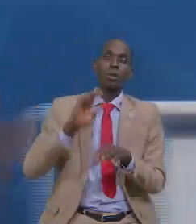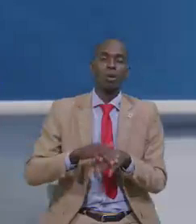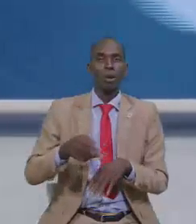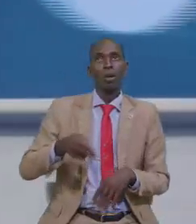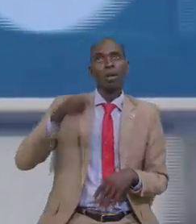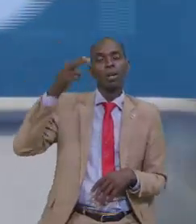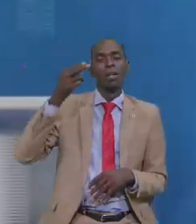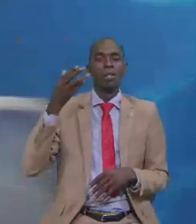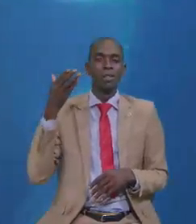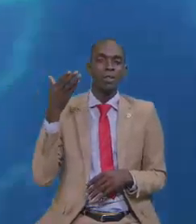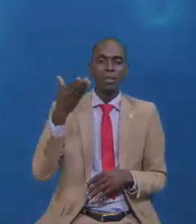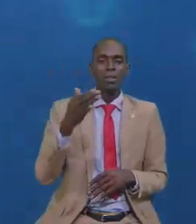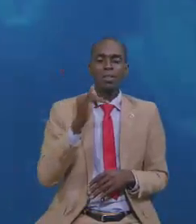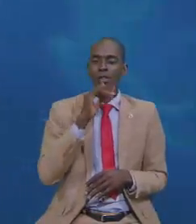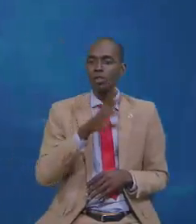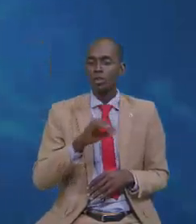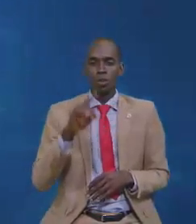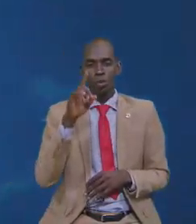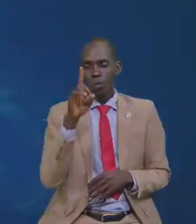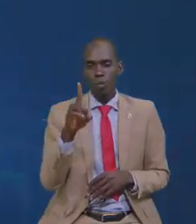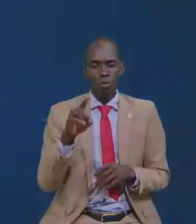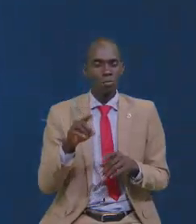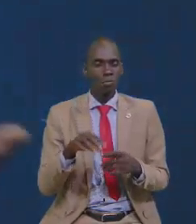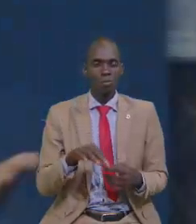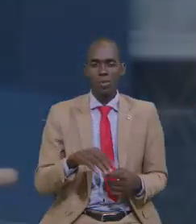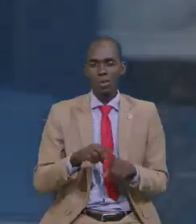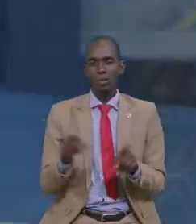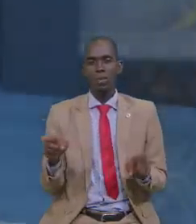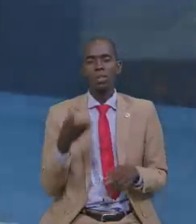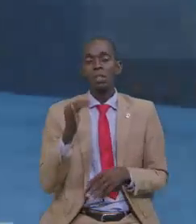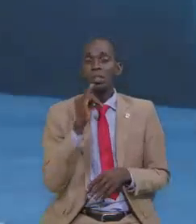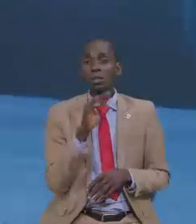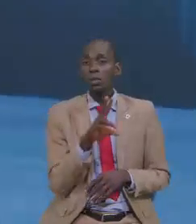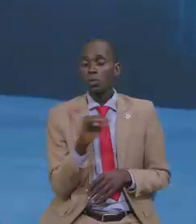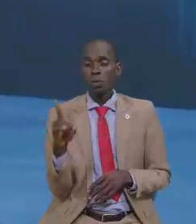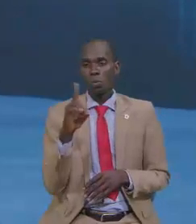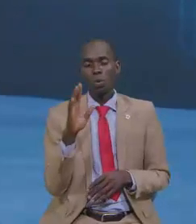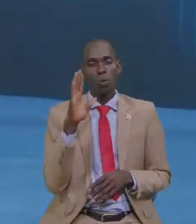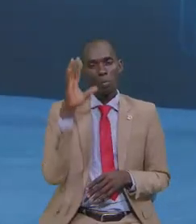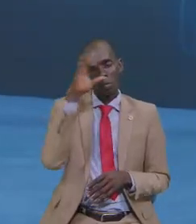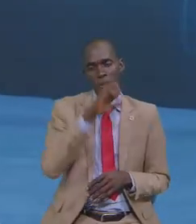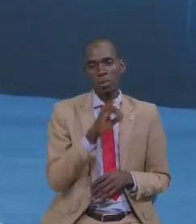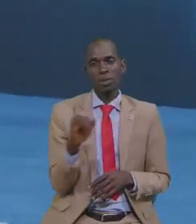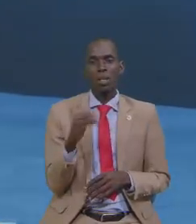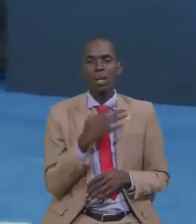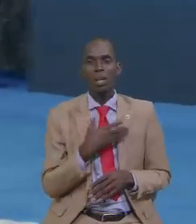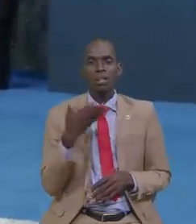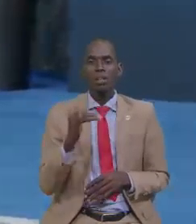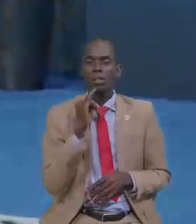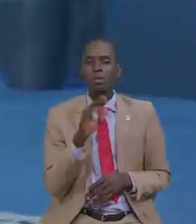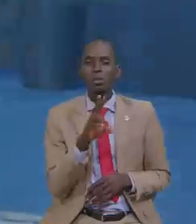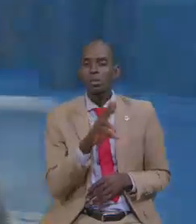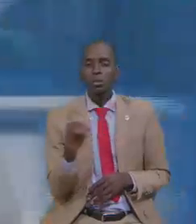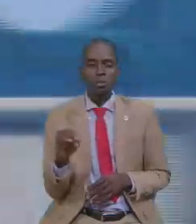no exception. There is no partiality. And there is no